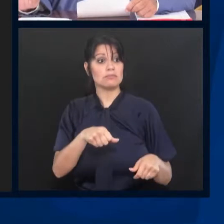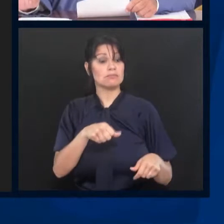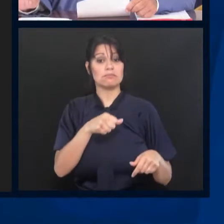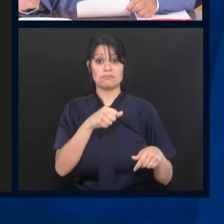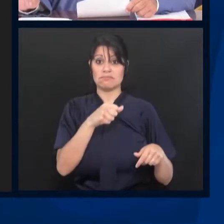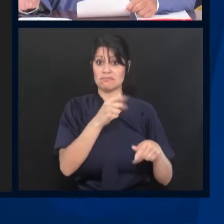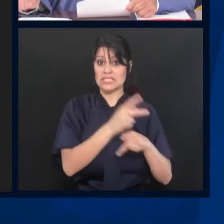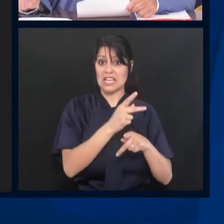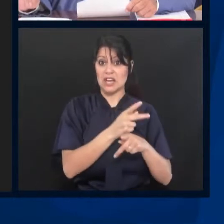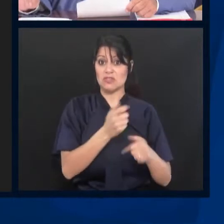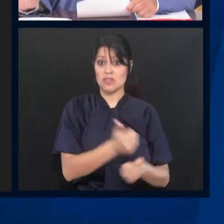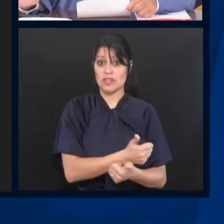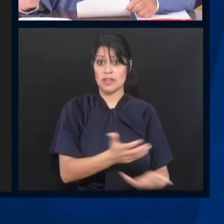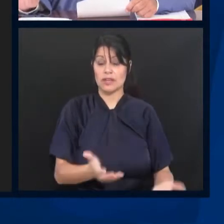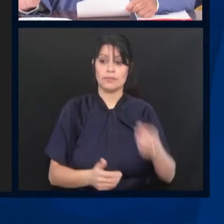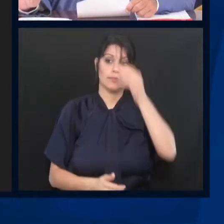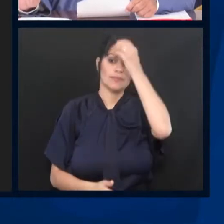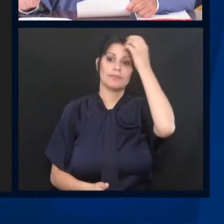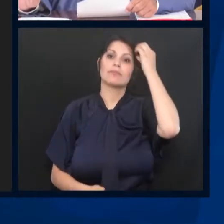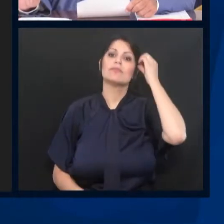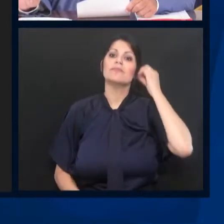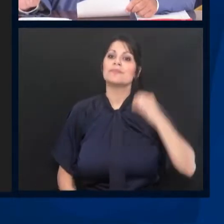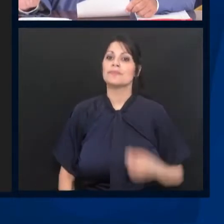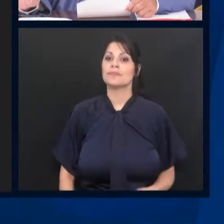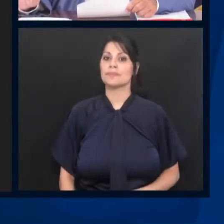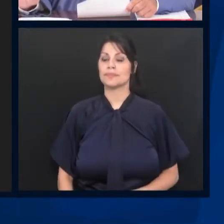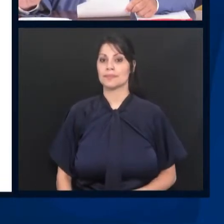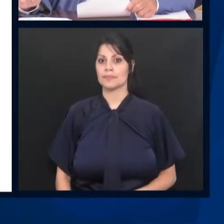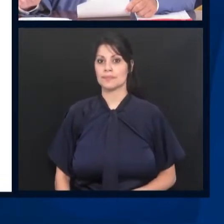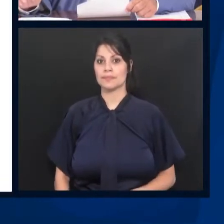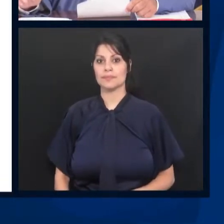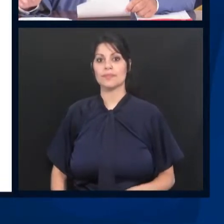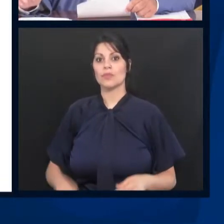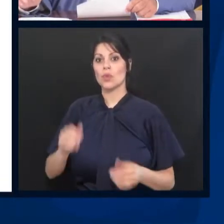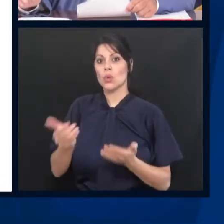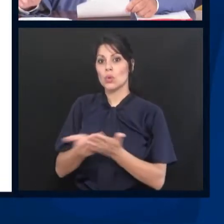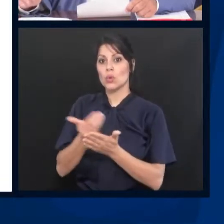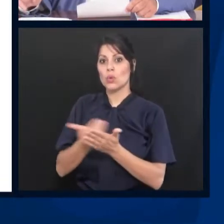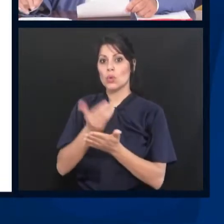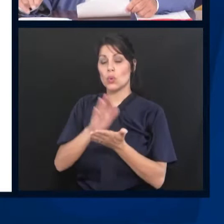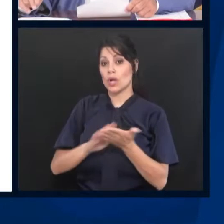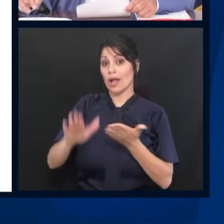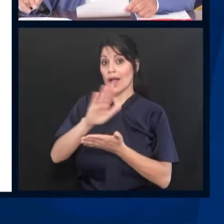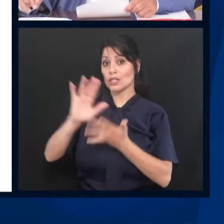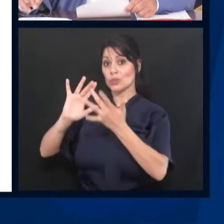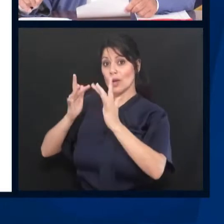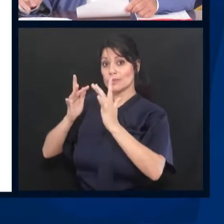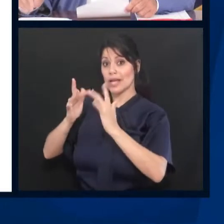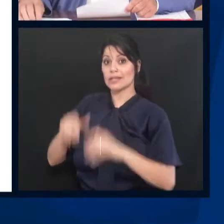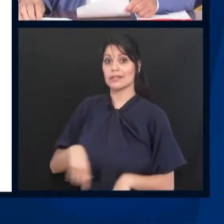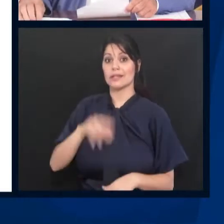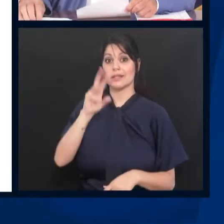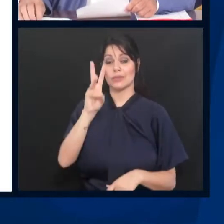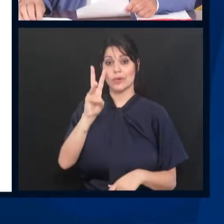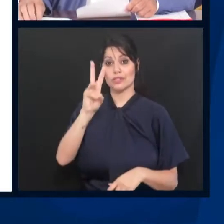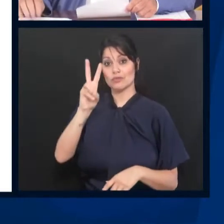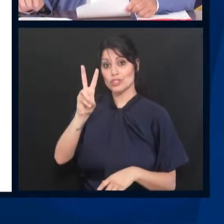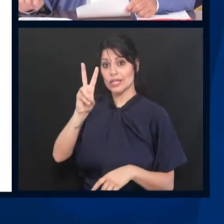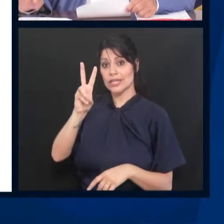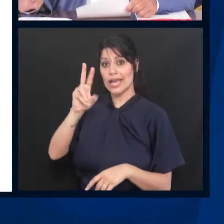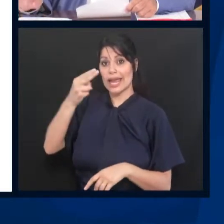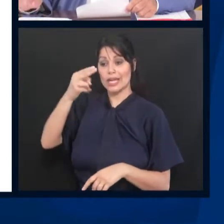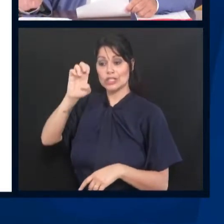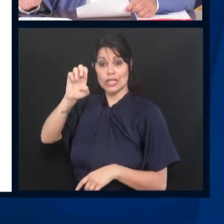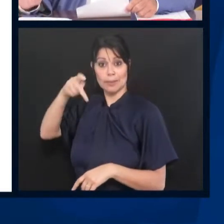the road. Now, our new college website, the West Virginia HEPC Higher Ed,